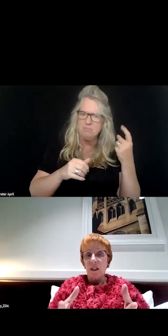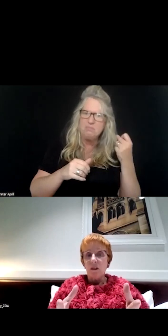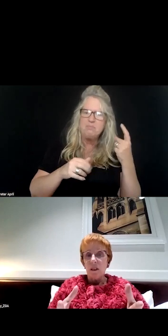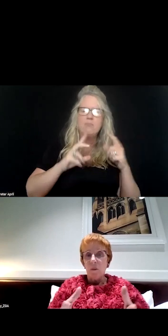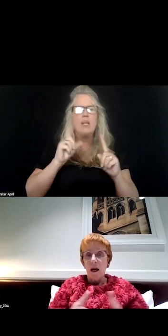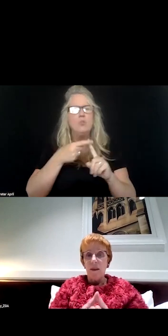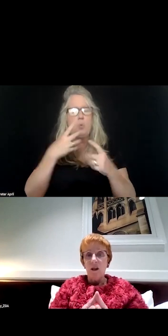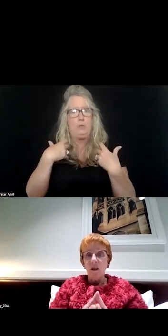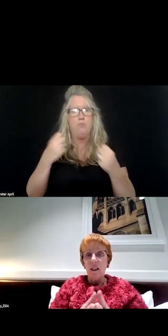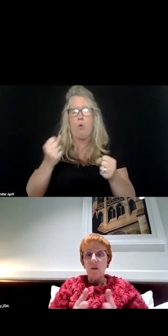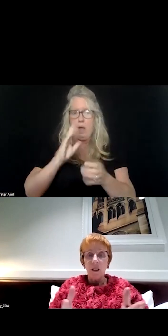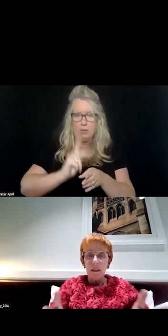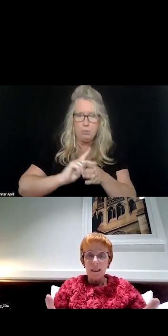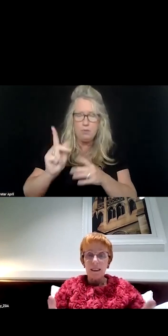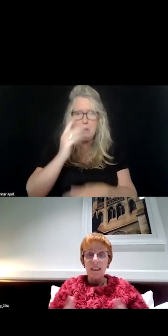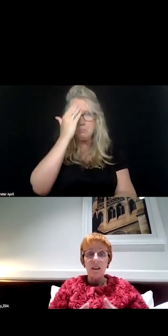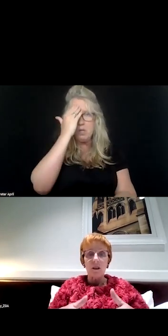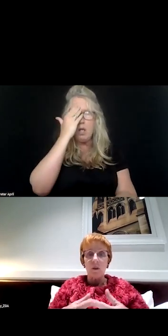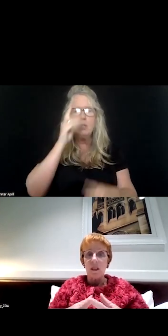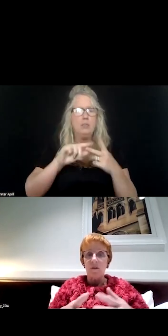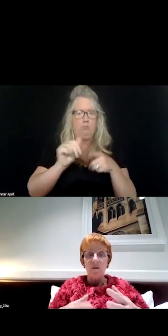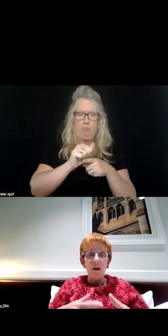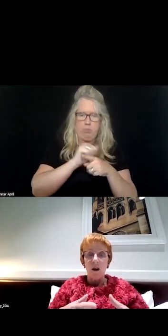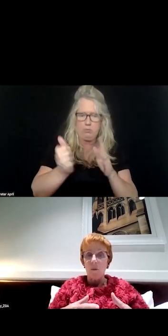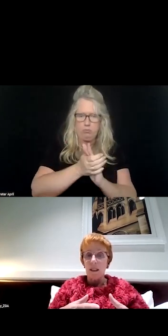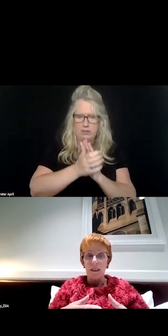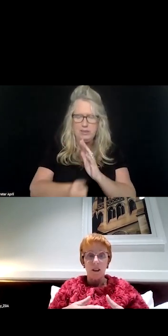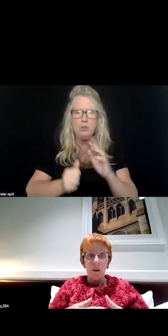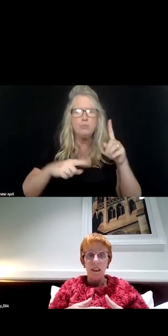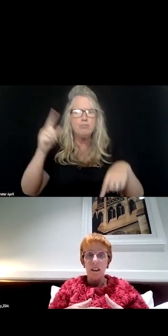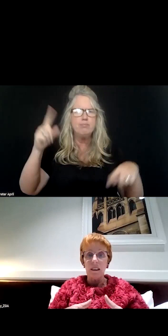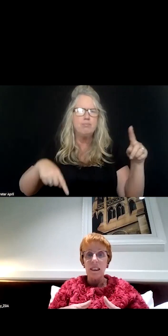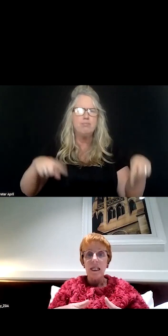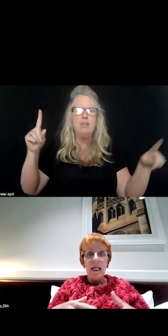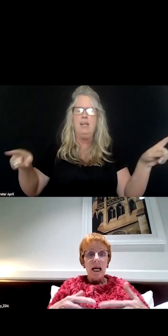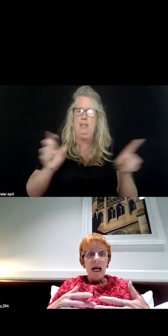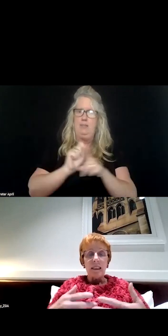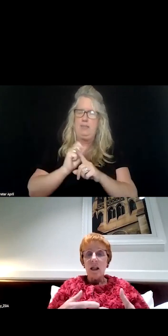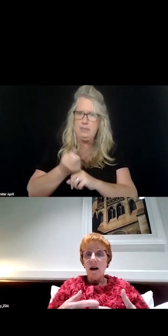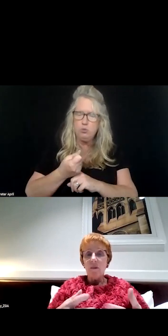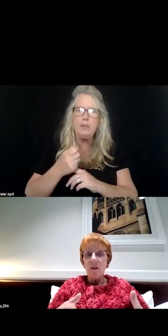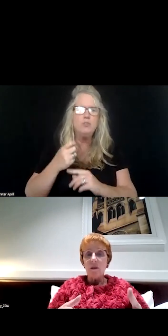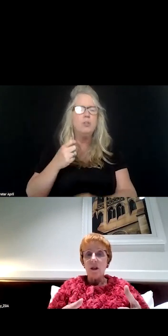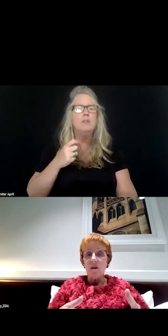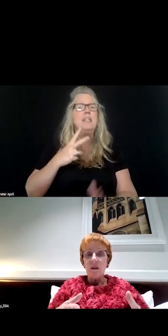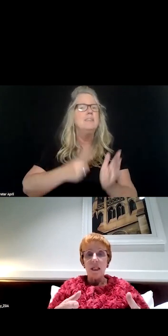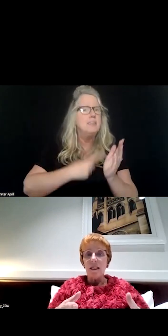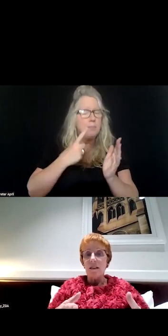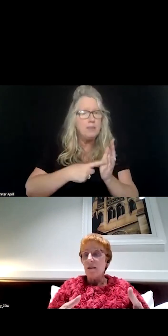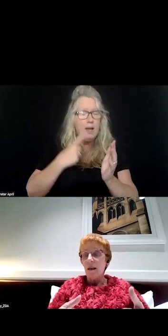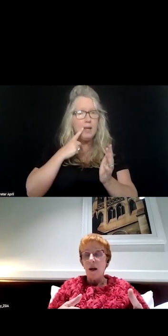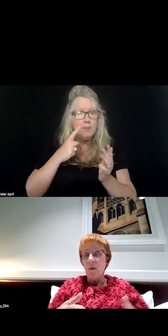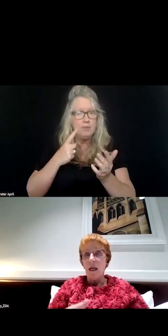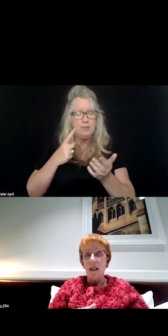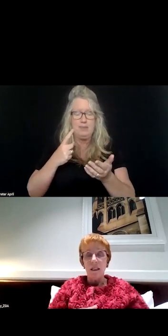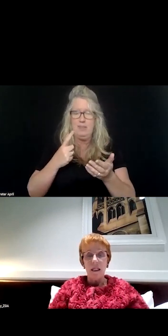health professionals apply their knowledge, practice their skills within very complex situations. At times the result